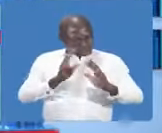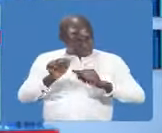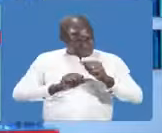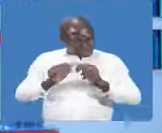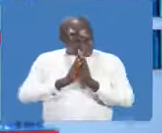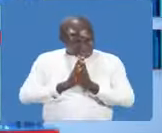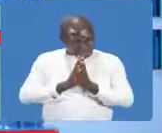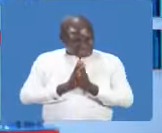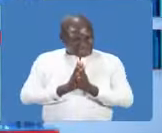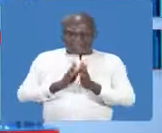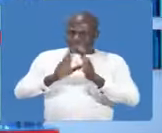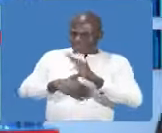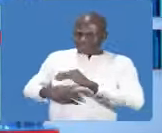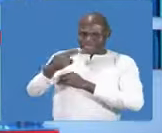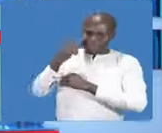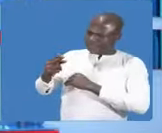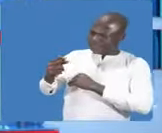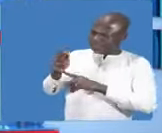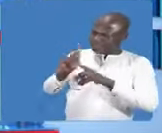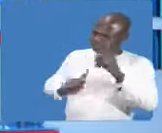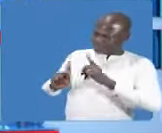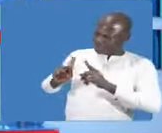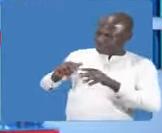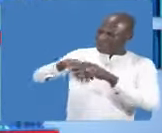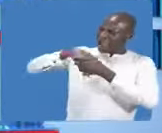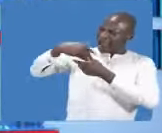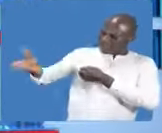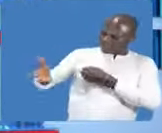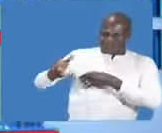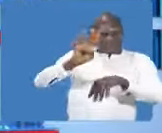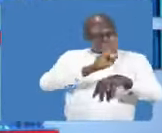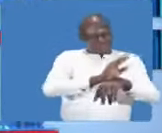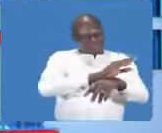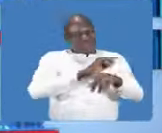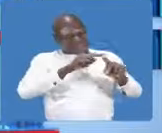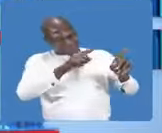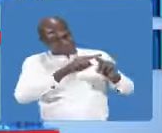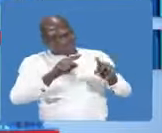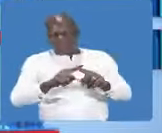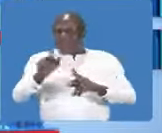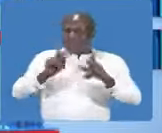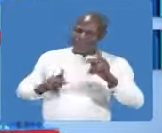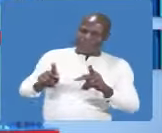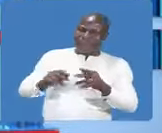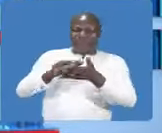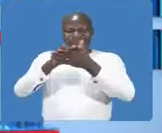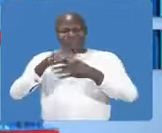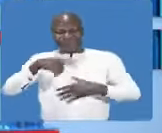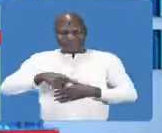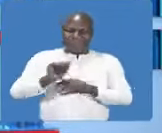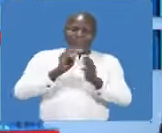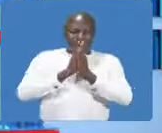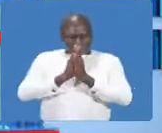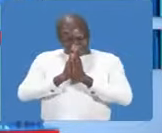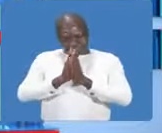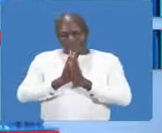ho. Na mehwɛ nea ɛkɔ so ɛwɔ asɔre asɔre mu a, nipa stila agye di sɛ, baabi